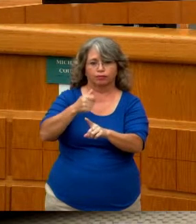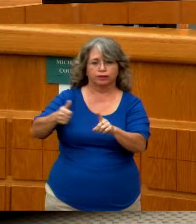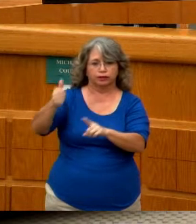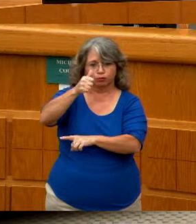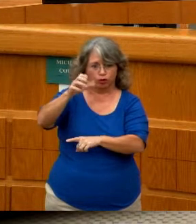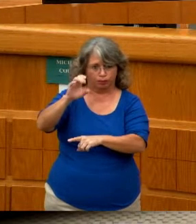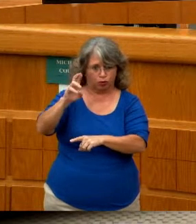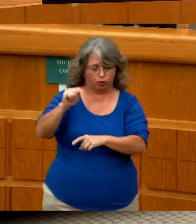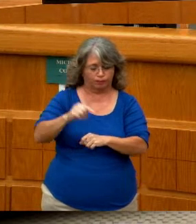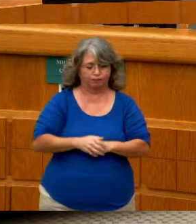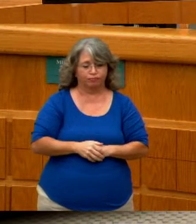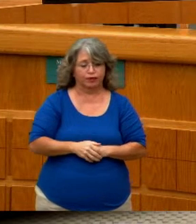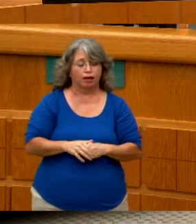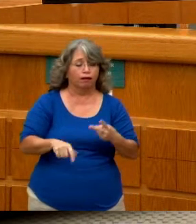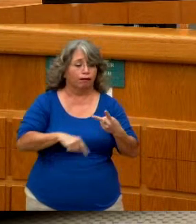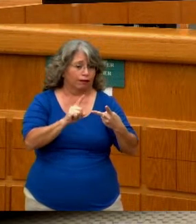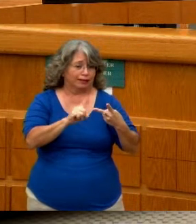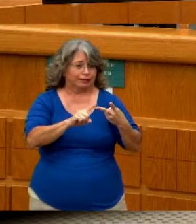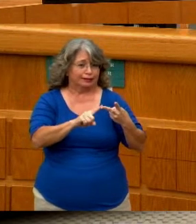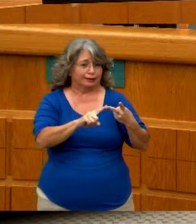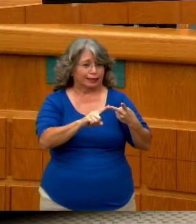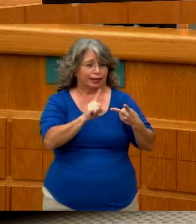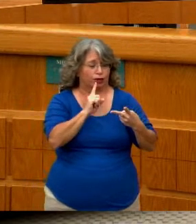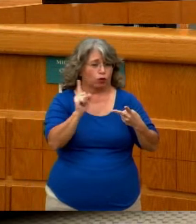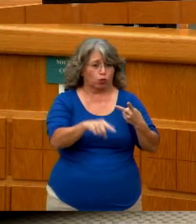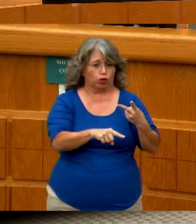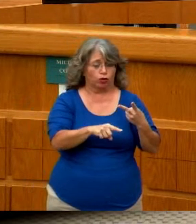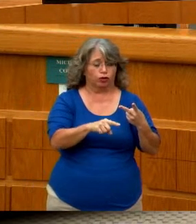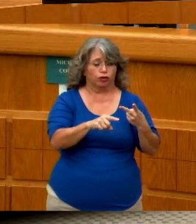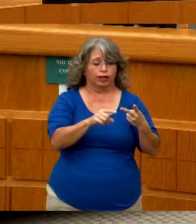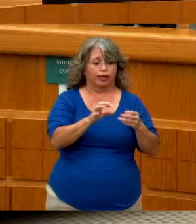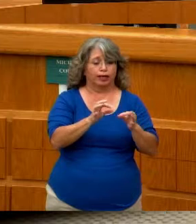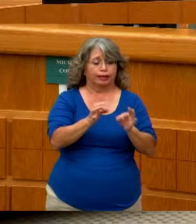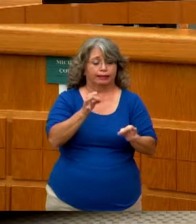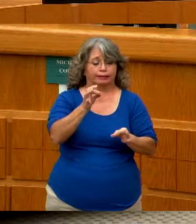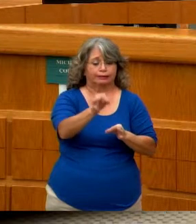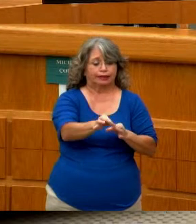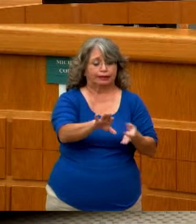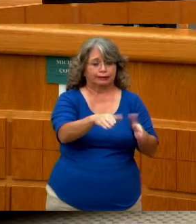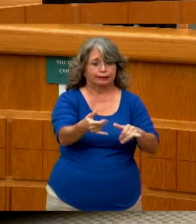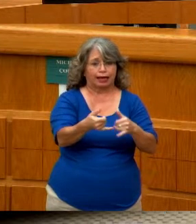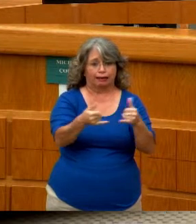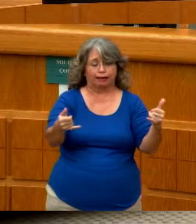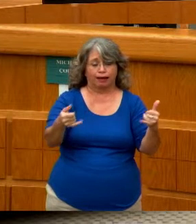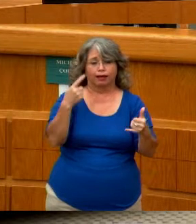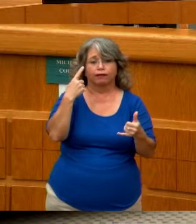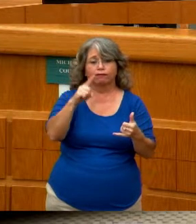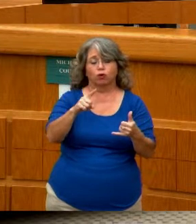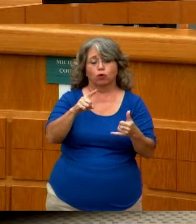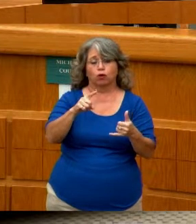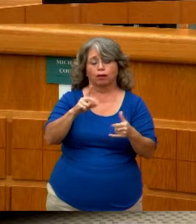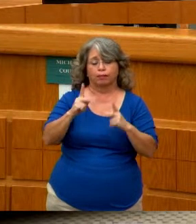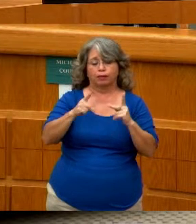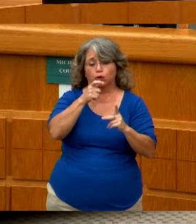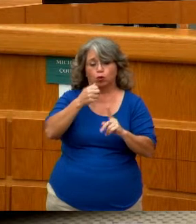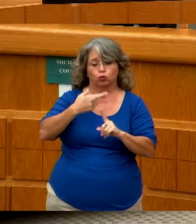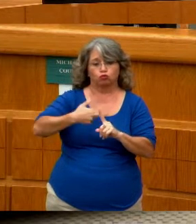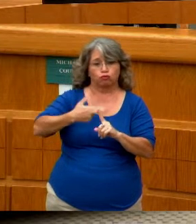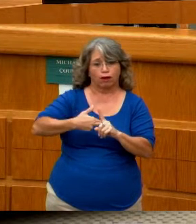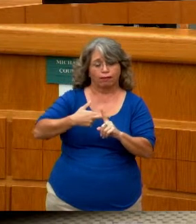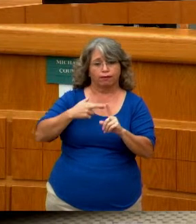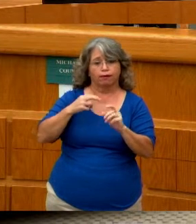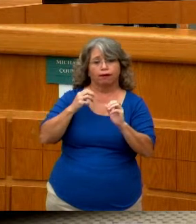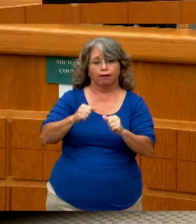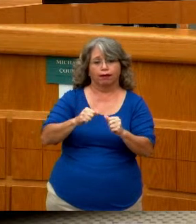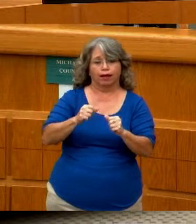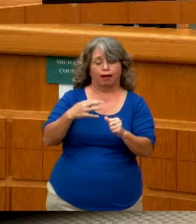County. There was another order. This court extended deadlines for procedures for tenants to apply for the Texas